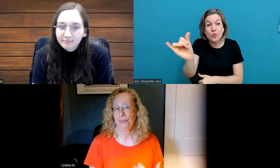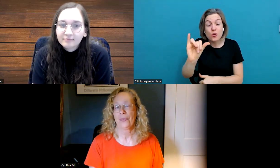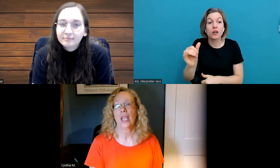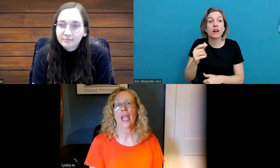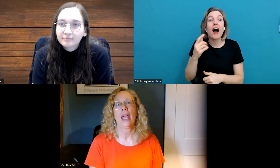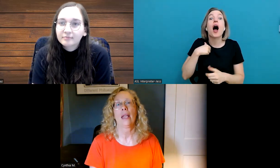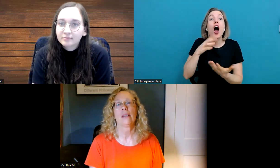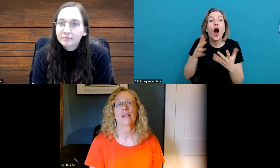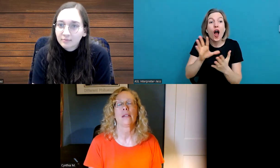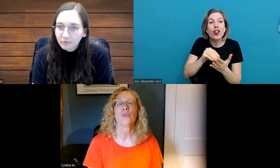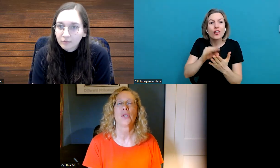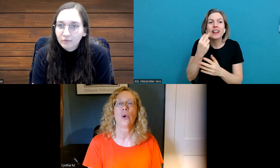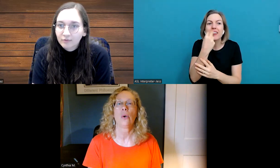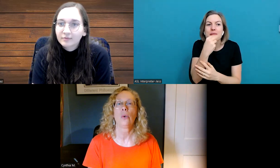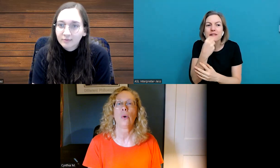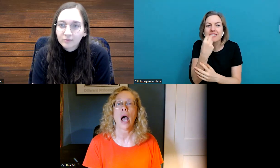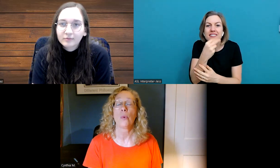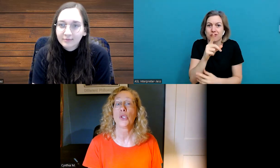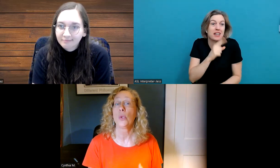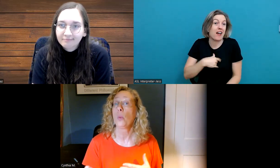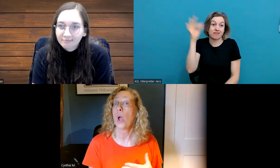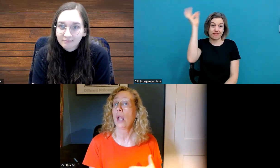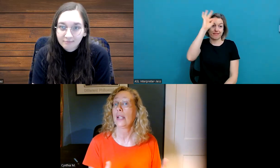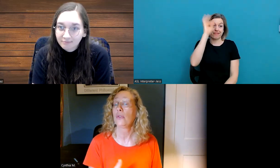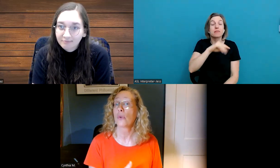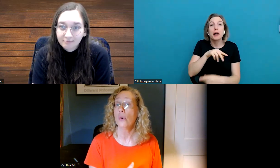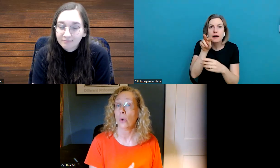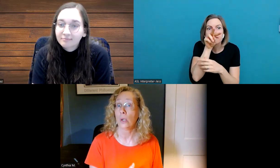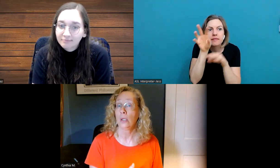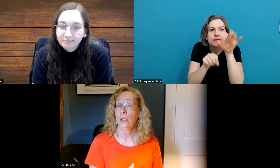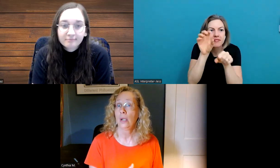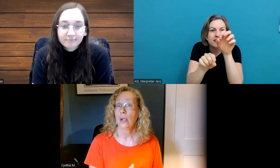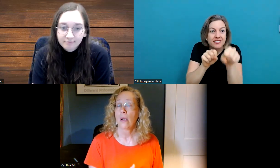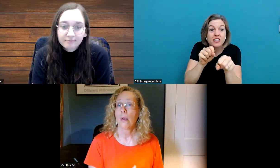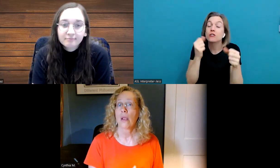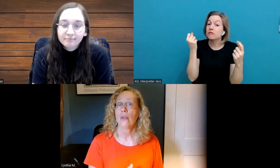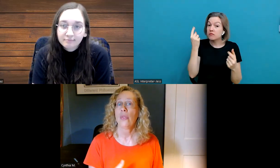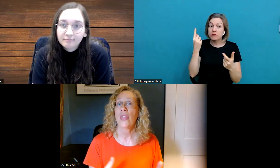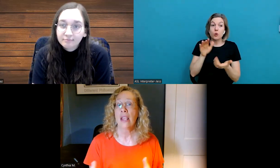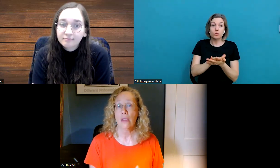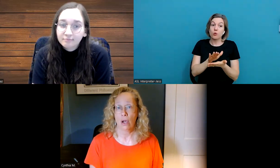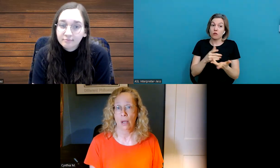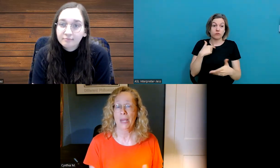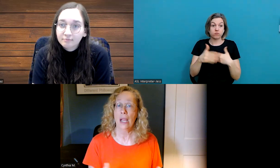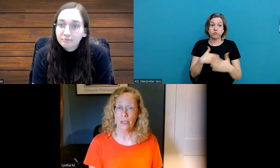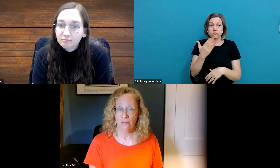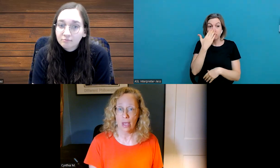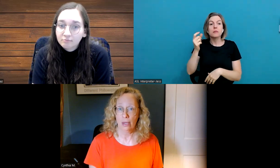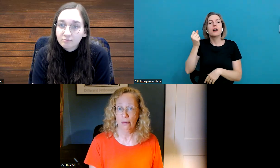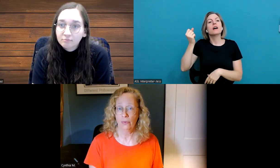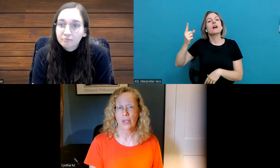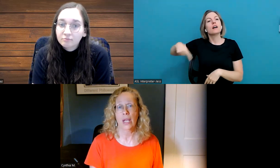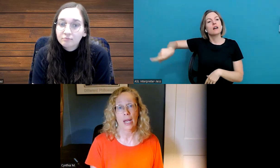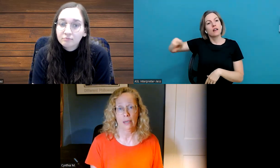it. And so I was doing well in school. They thought because of